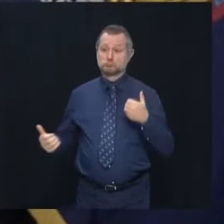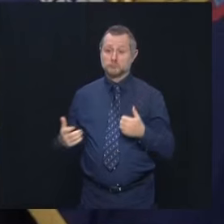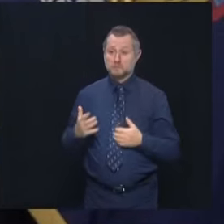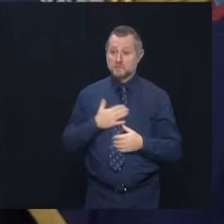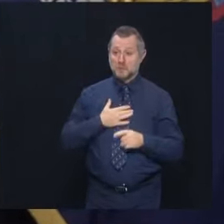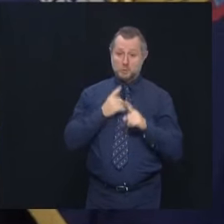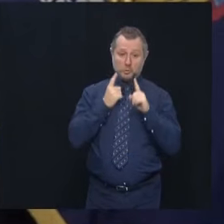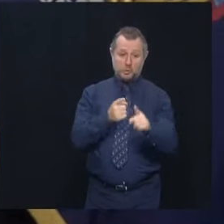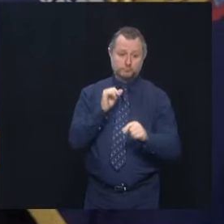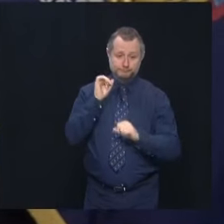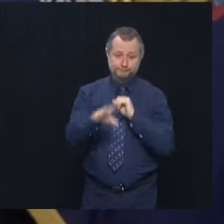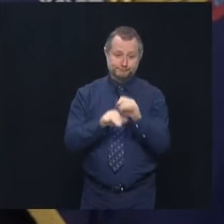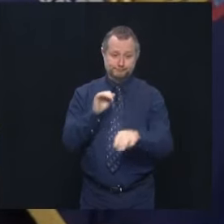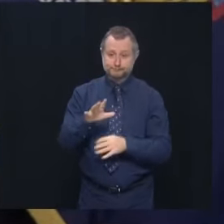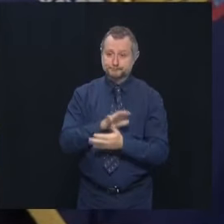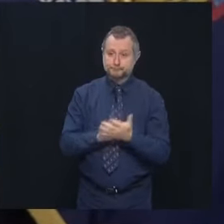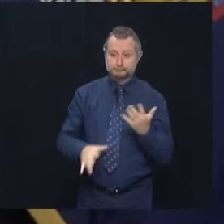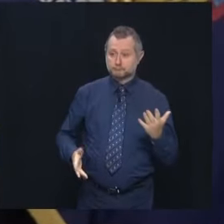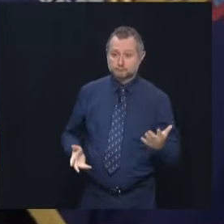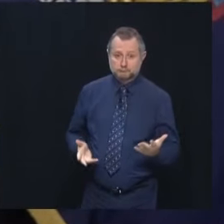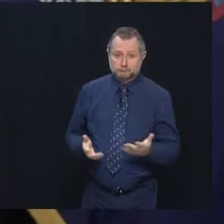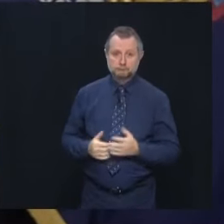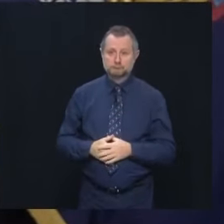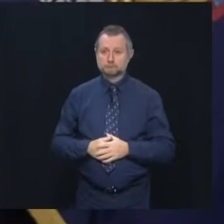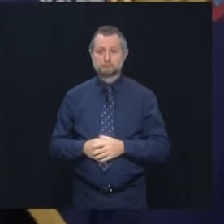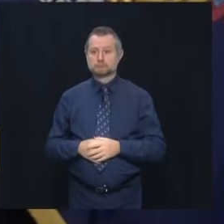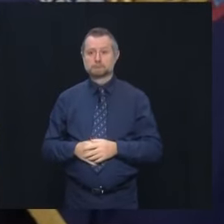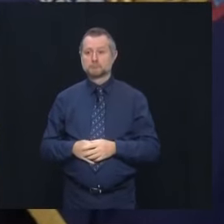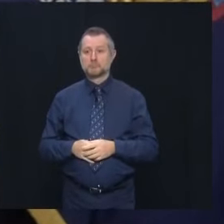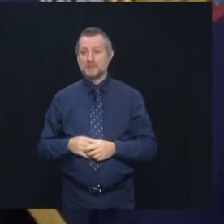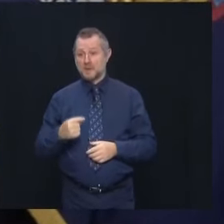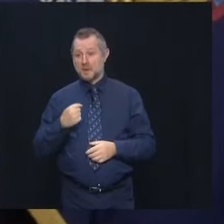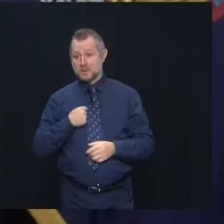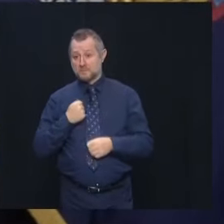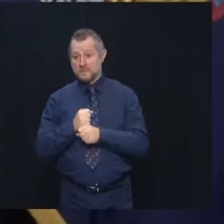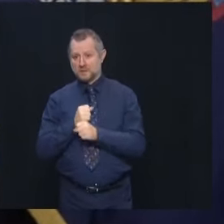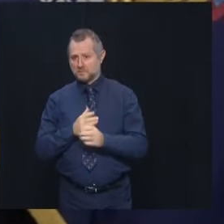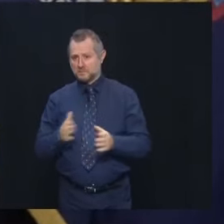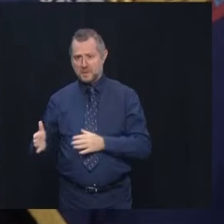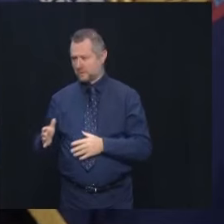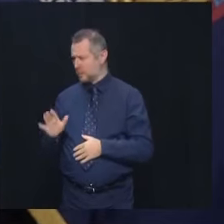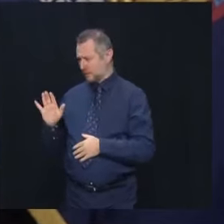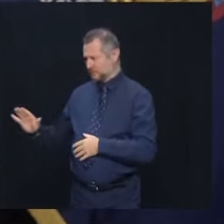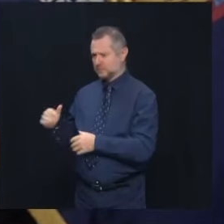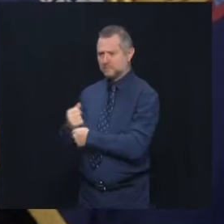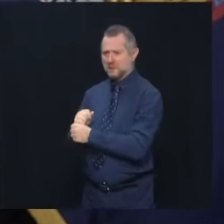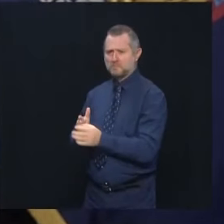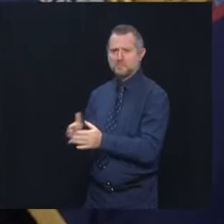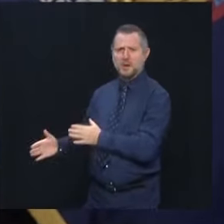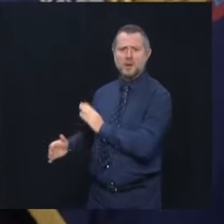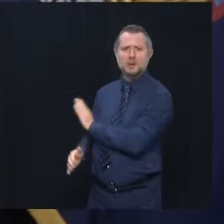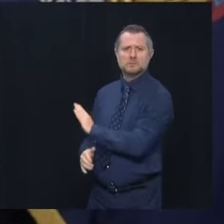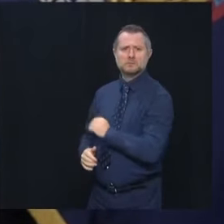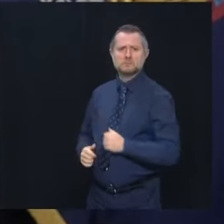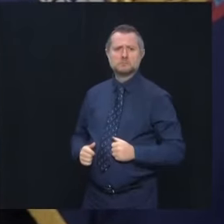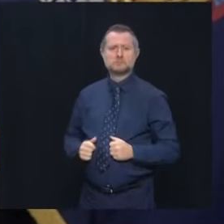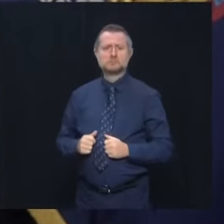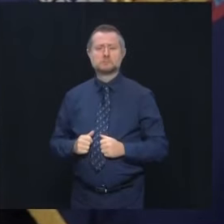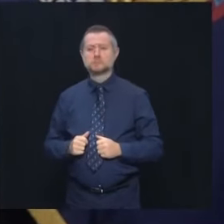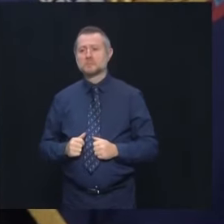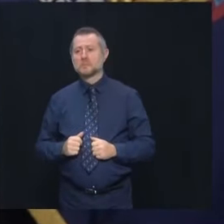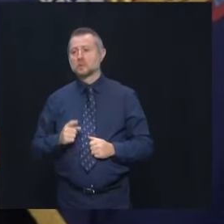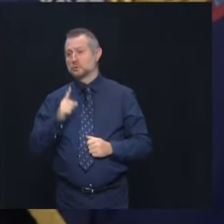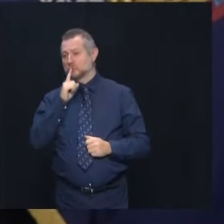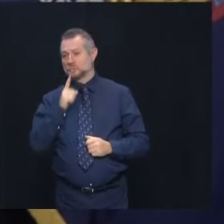quickly. I didn't put out this plan. He did. So, if anything, you'd want to